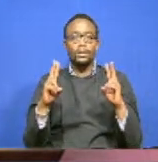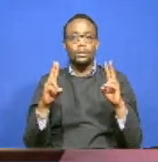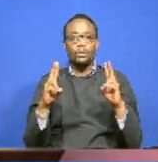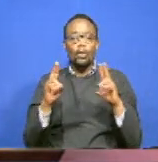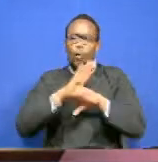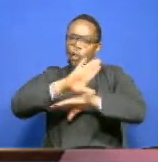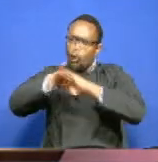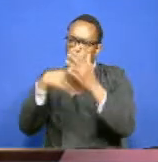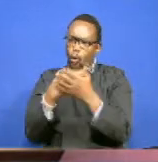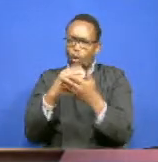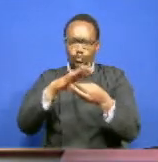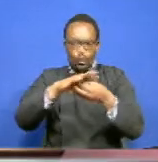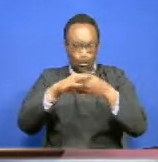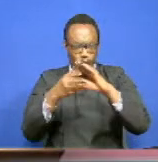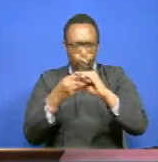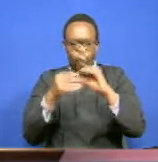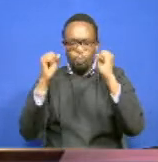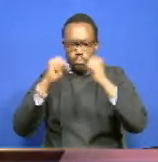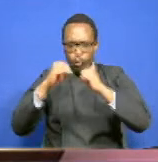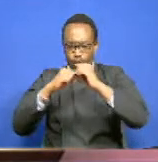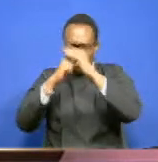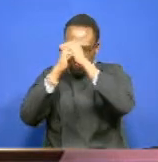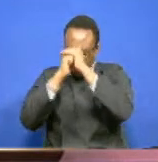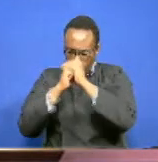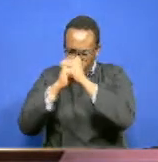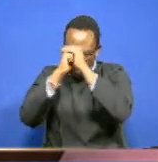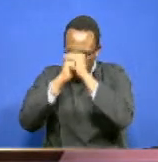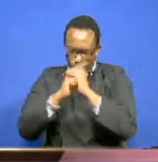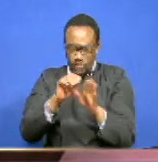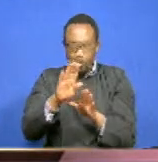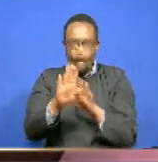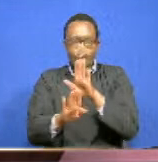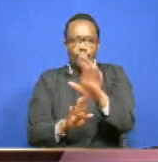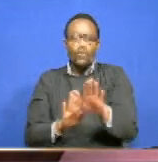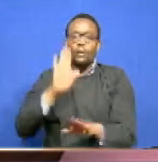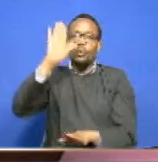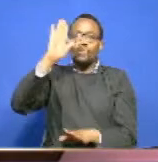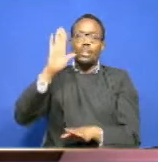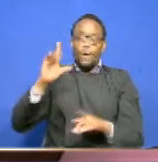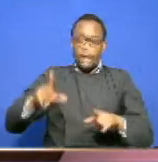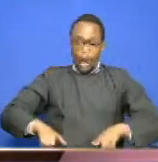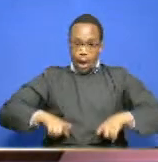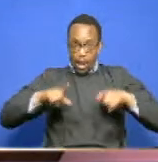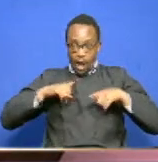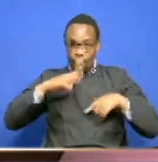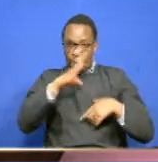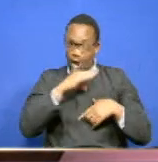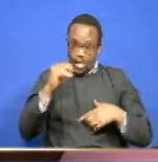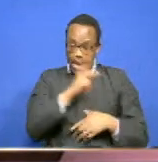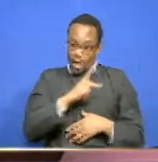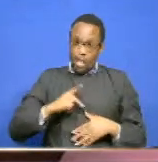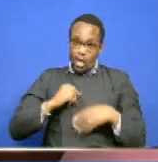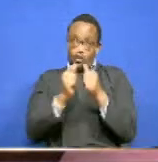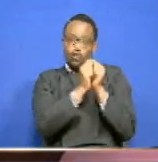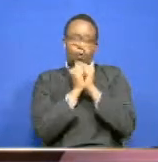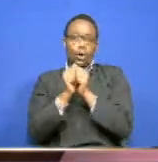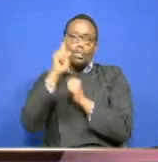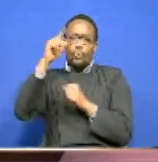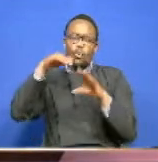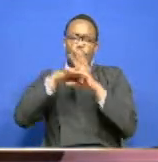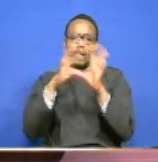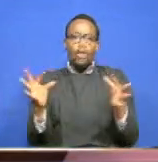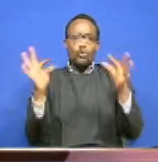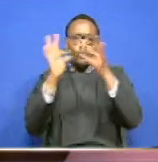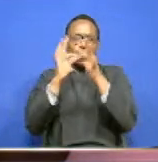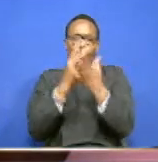created order to worship at his feet, who is alive and reigns with you in the unity of the Holy